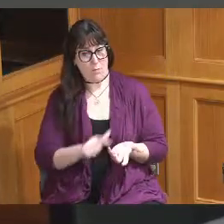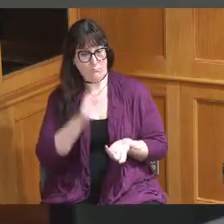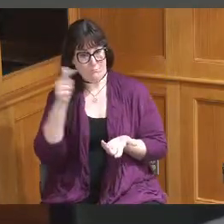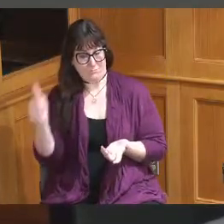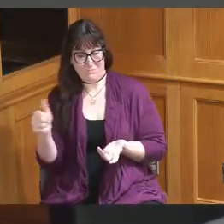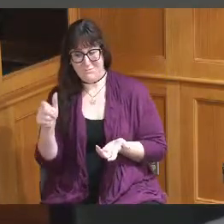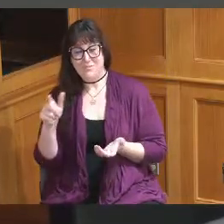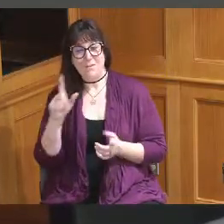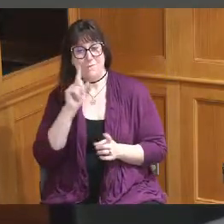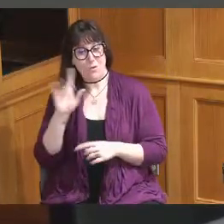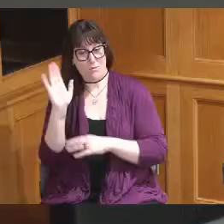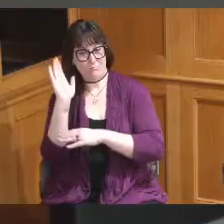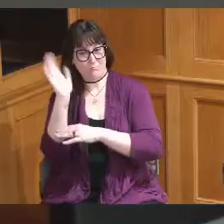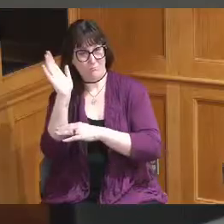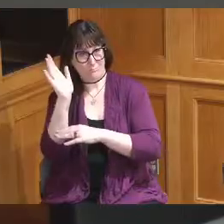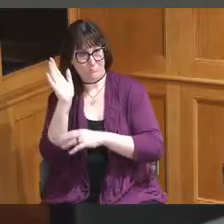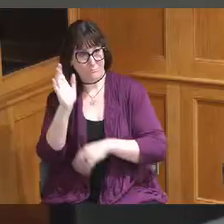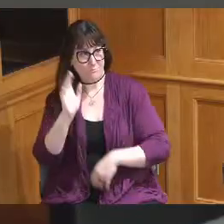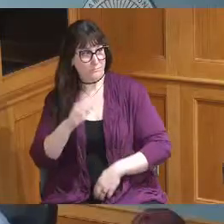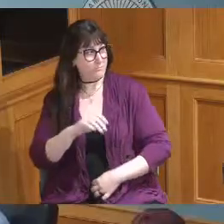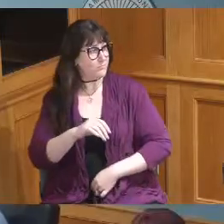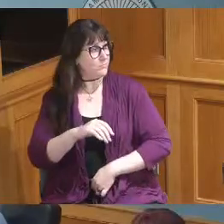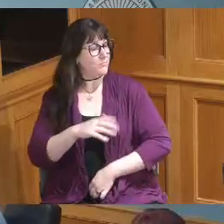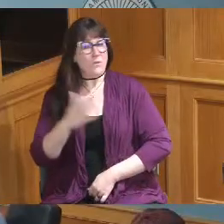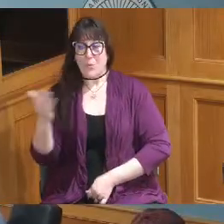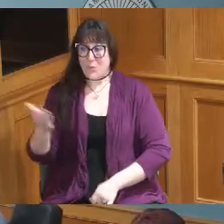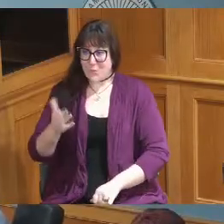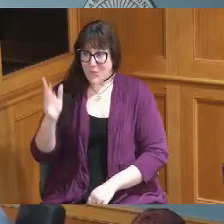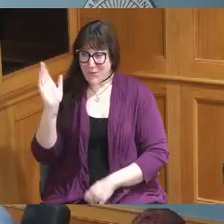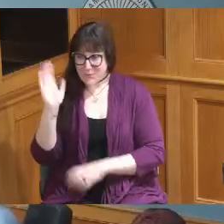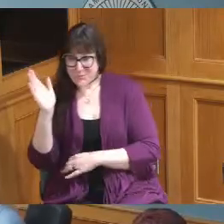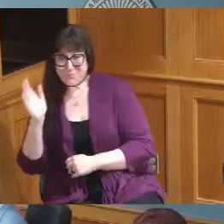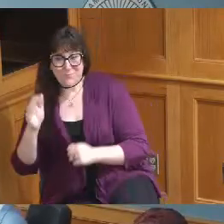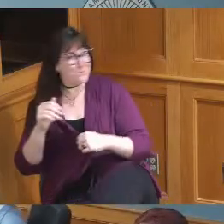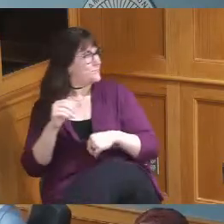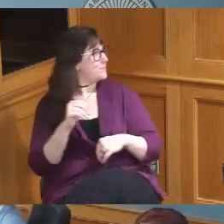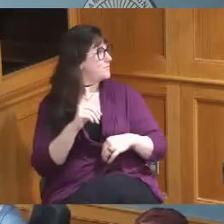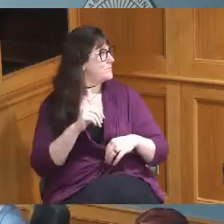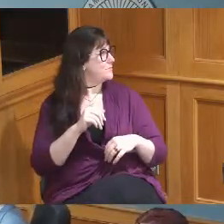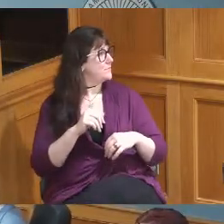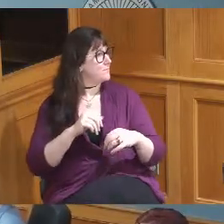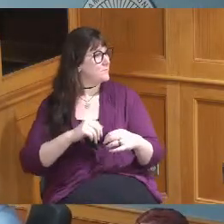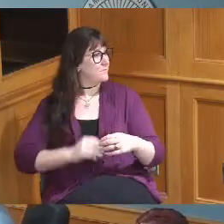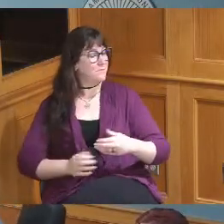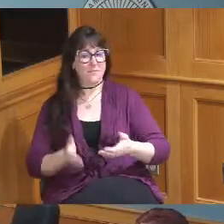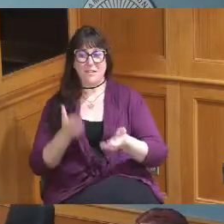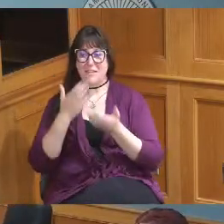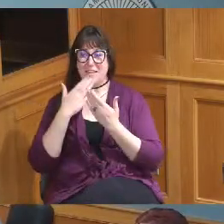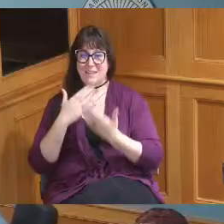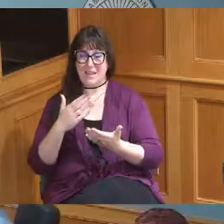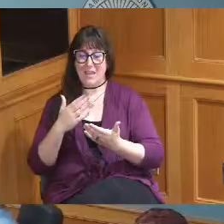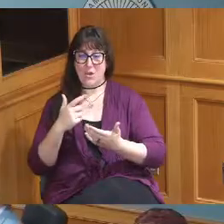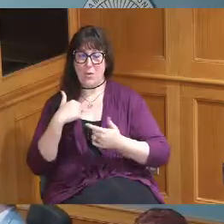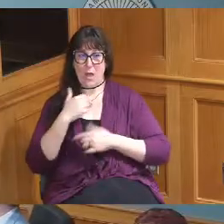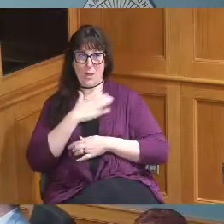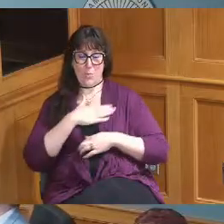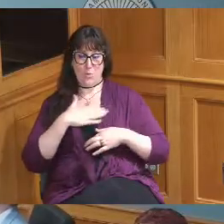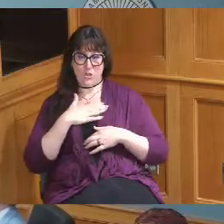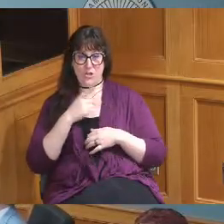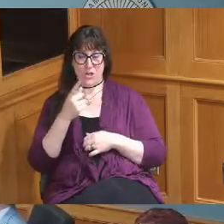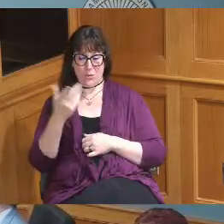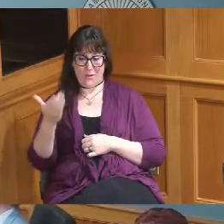on what you're going to be hearing from Mr. Dunn. Thank you. Welcome, David. Thank you. Thank you, Mr. Administrator. Commissioners, I appreciate you having